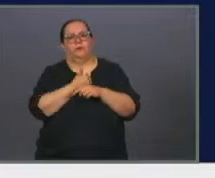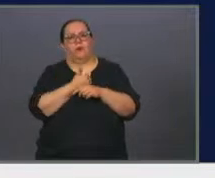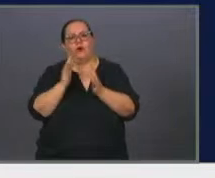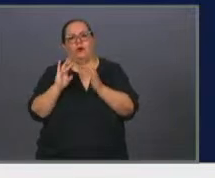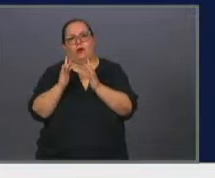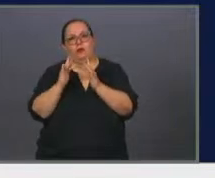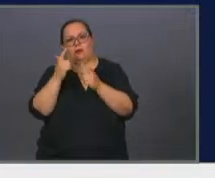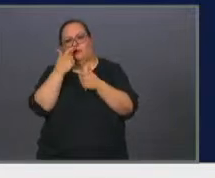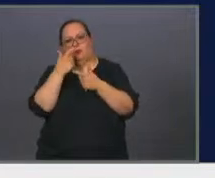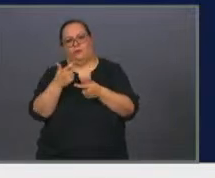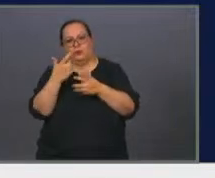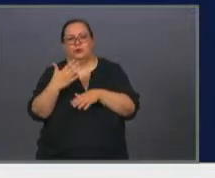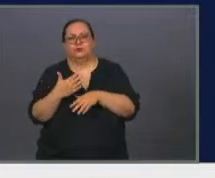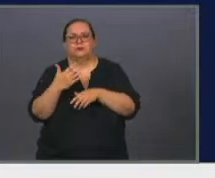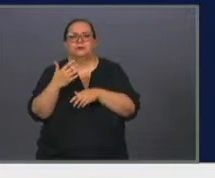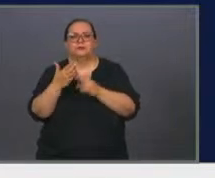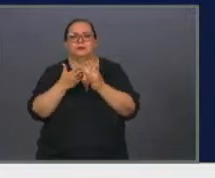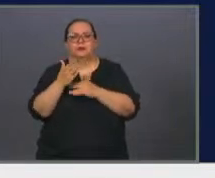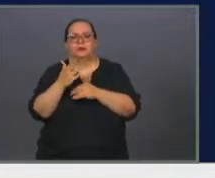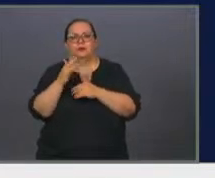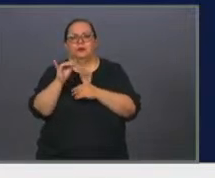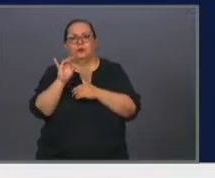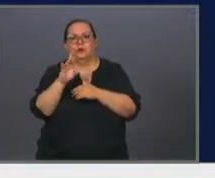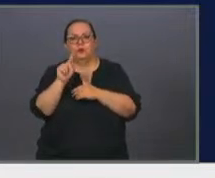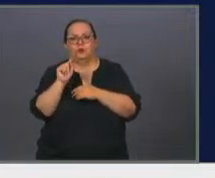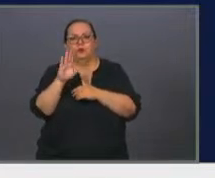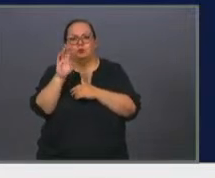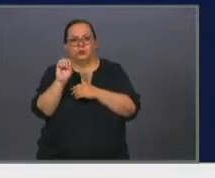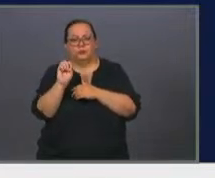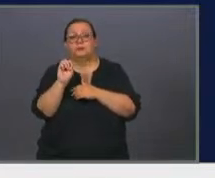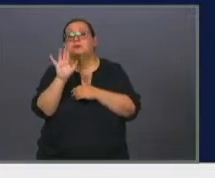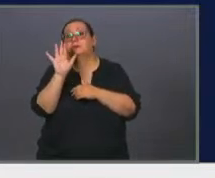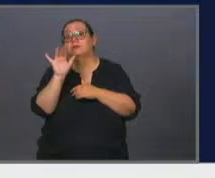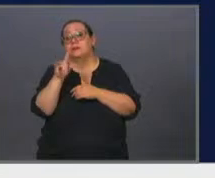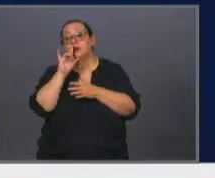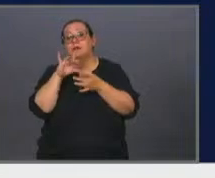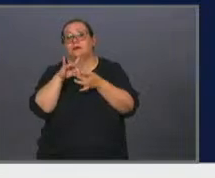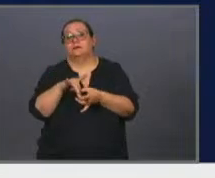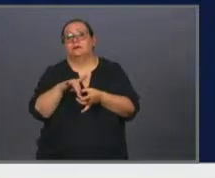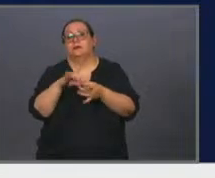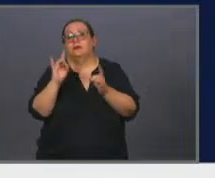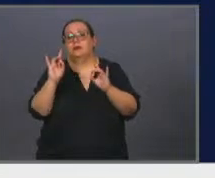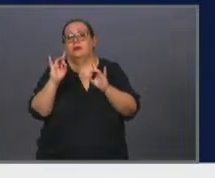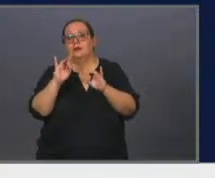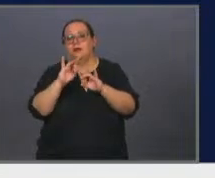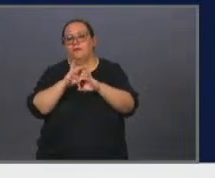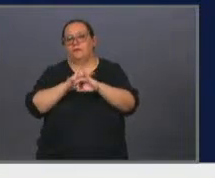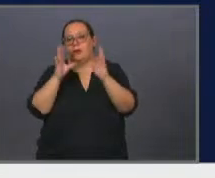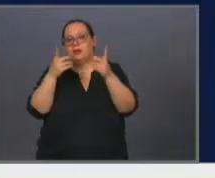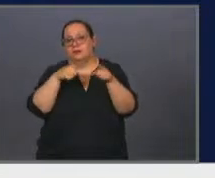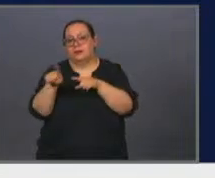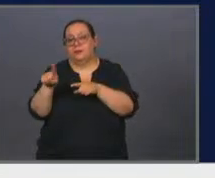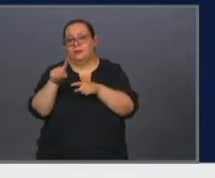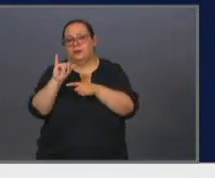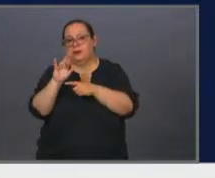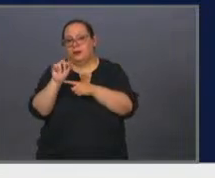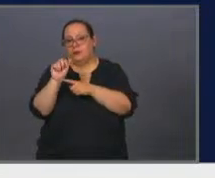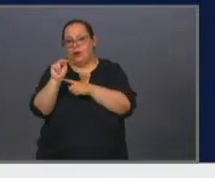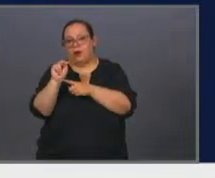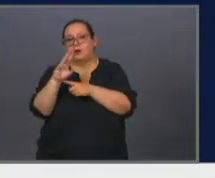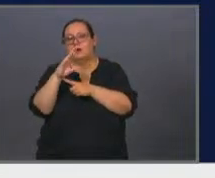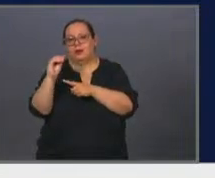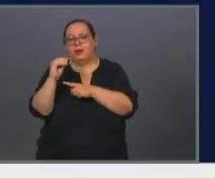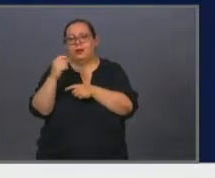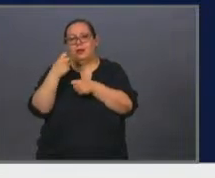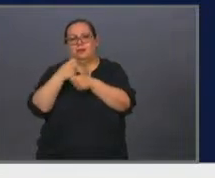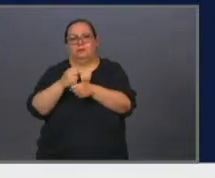online viewers coming to us through YouTube, and that's regarding the violence that is happening in Iran and those protests aimed at